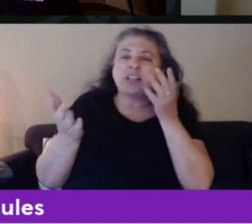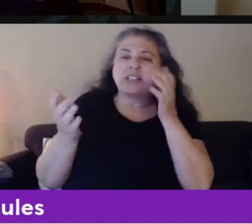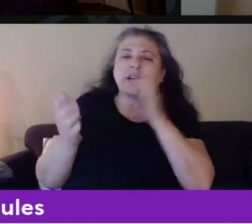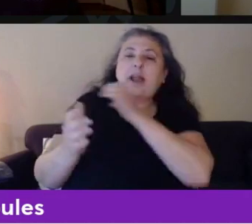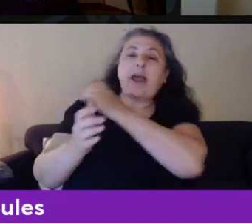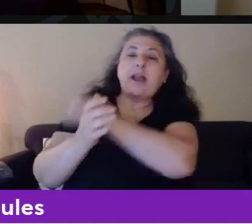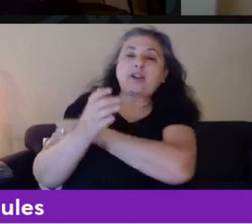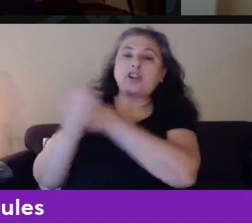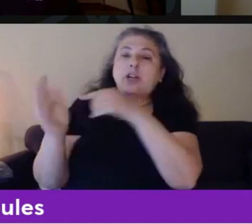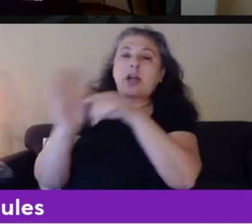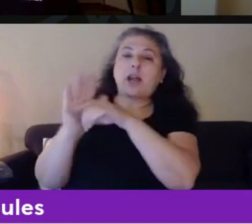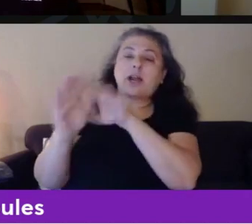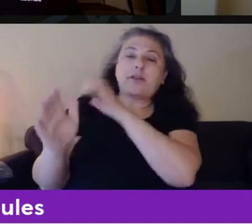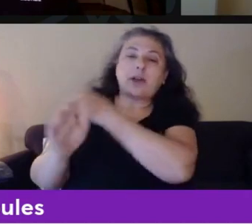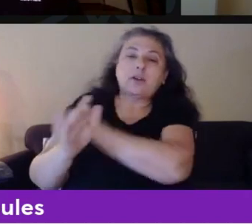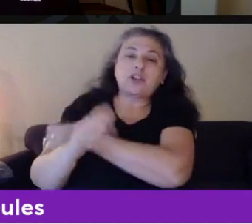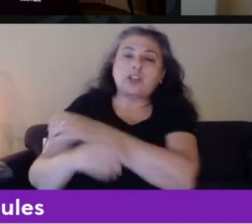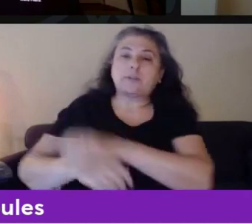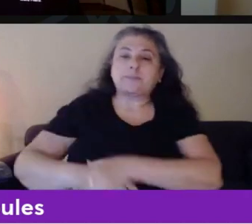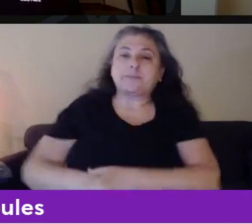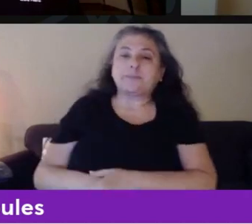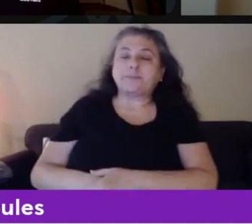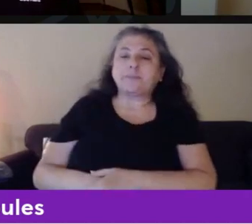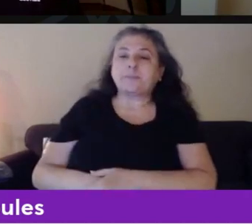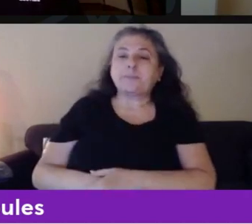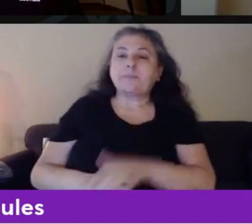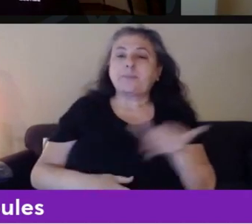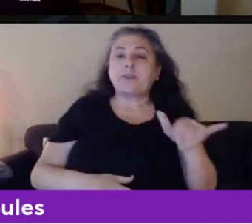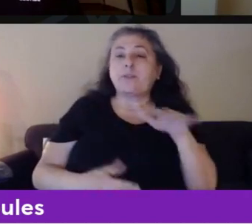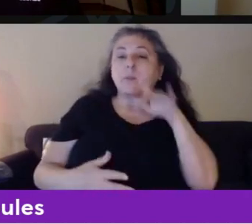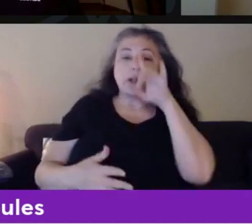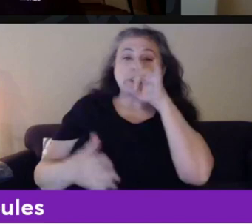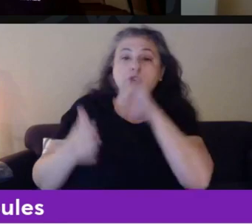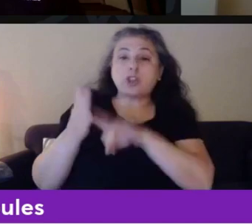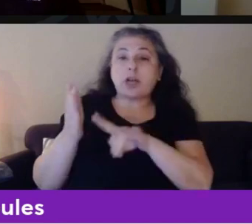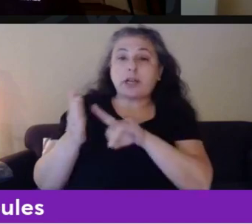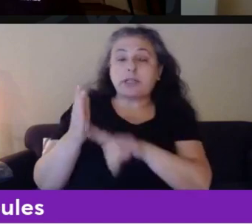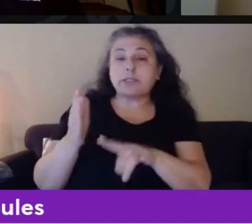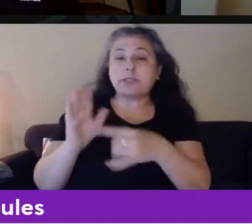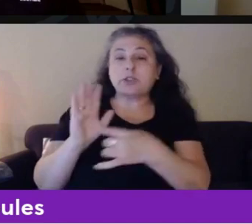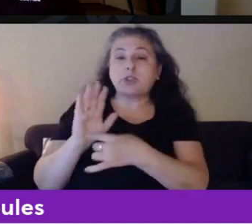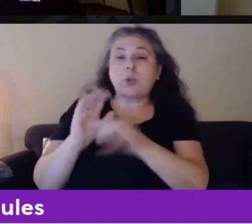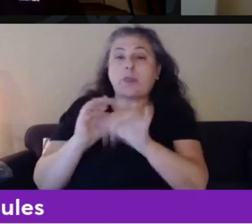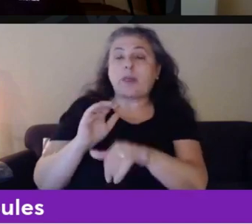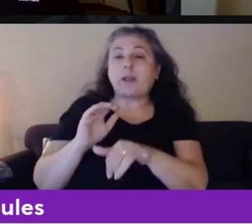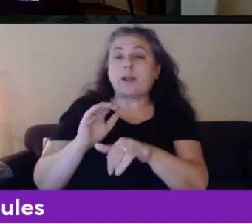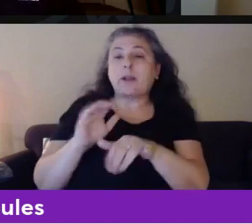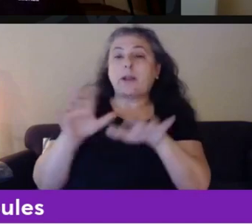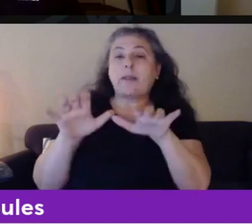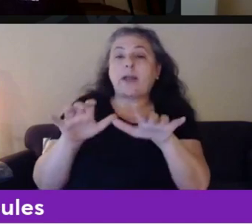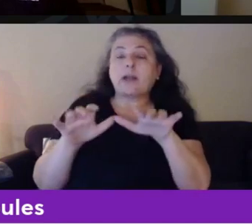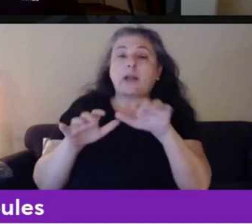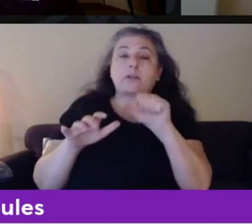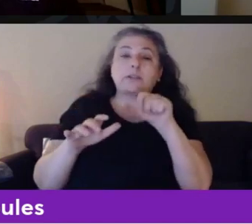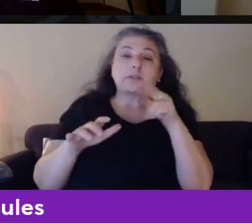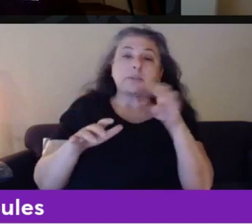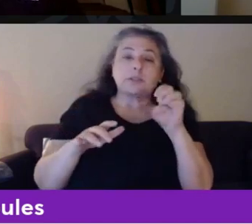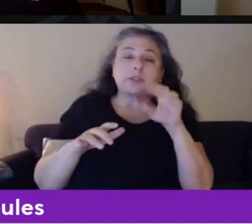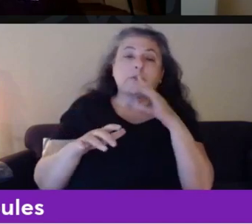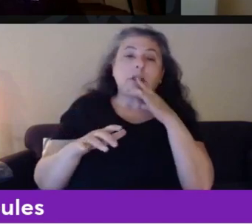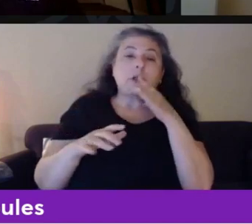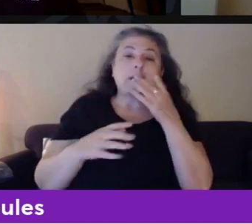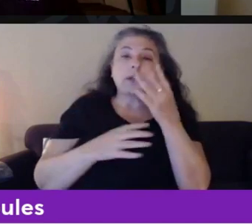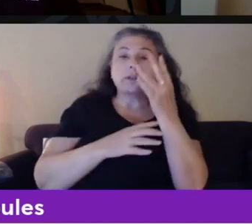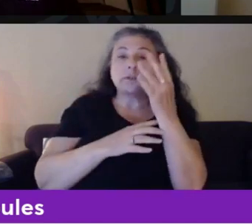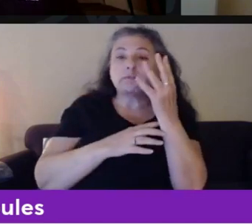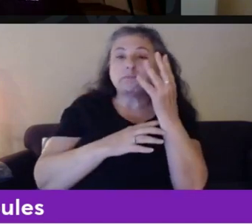negative energies. There's even been studies where it was shown that the act of smudging or lighting that